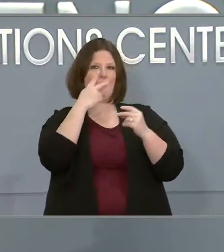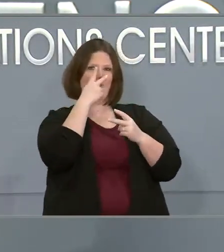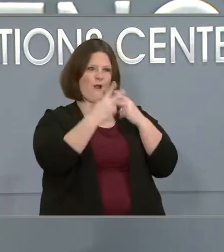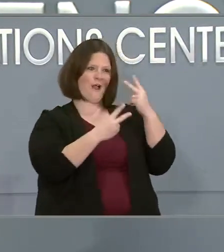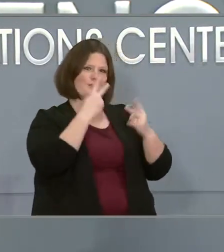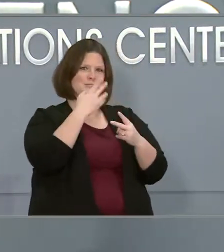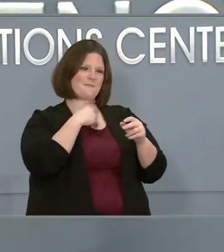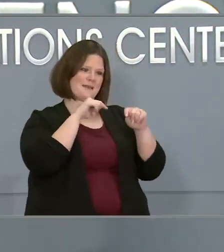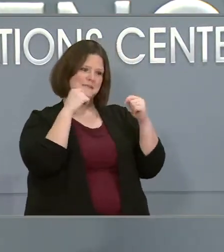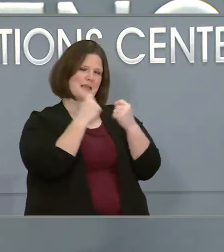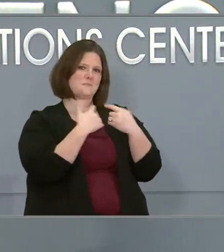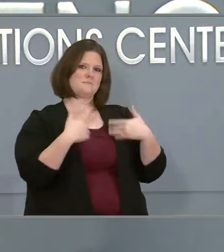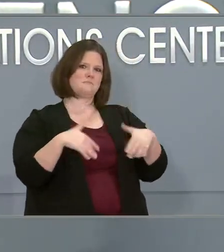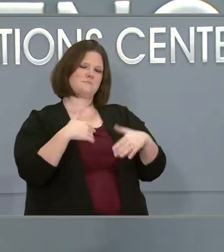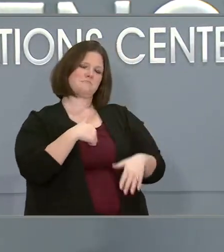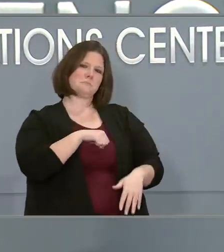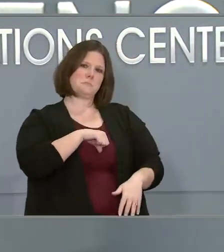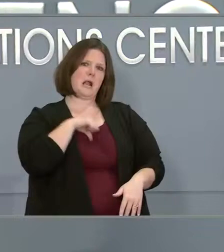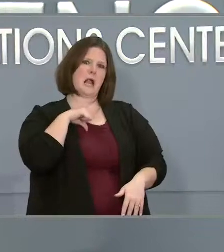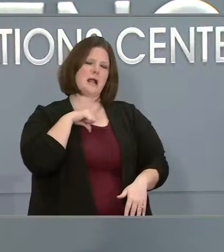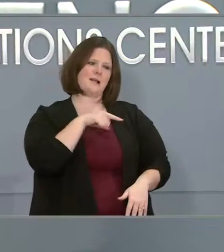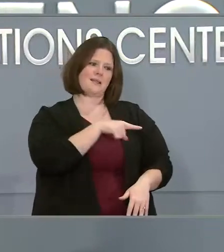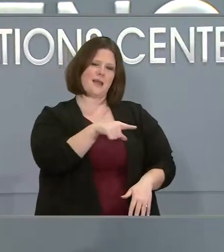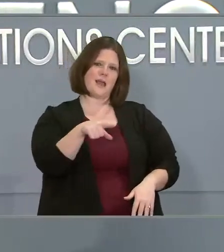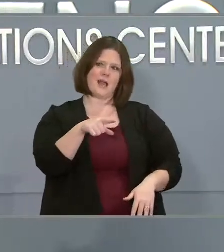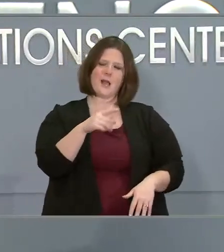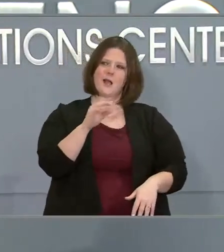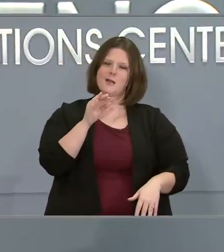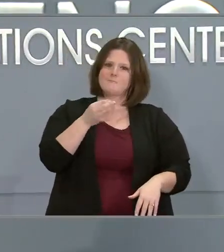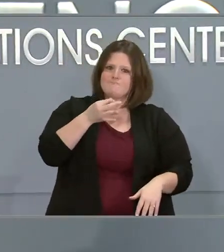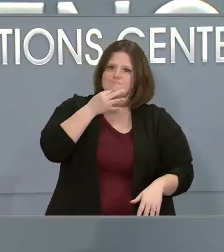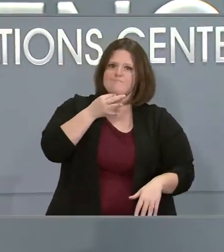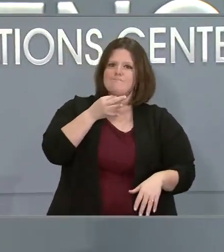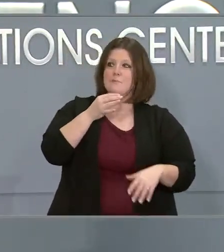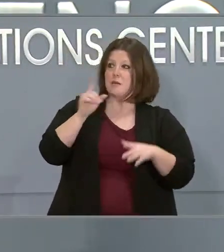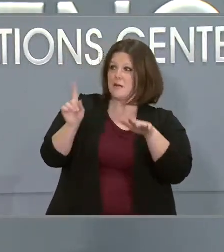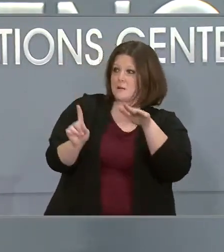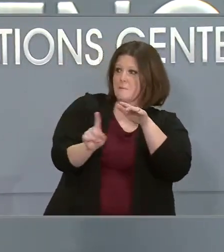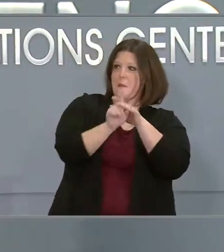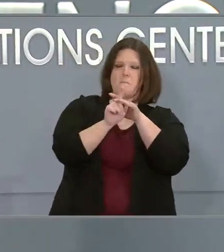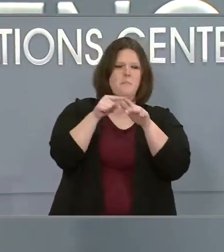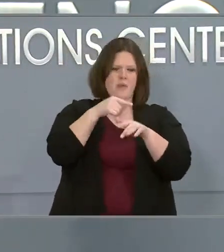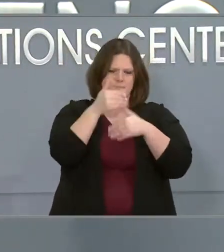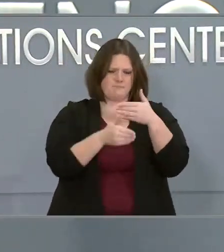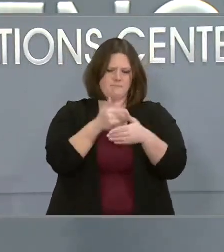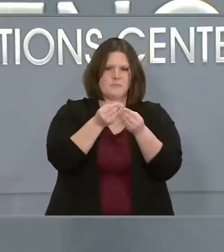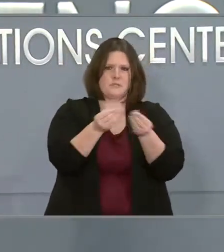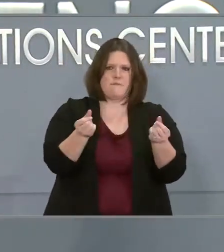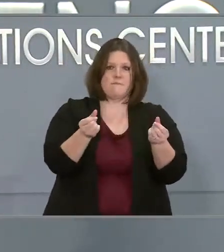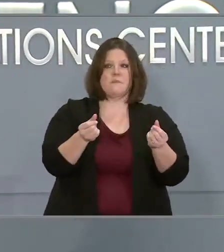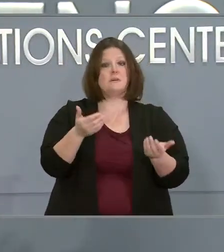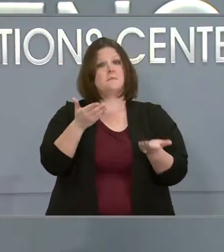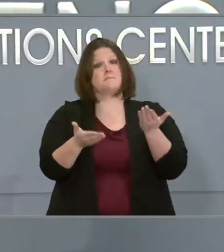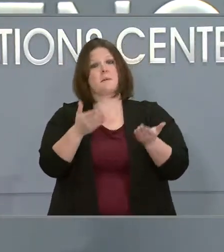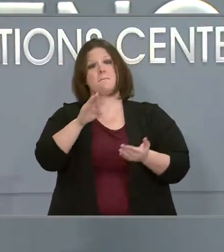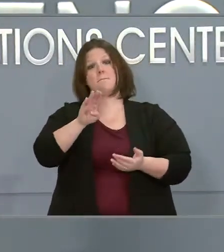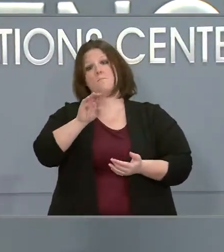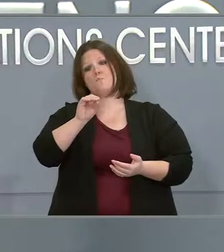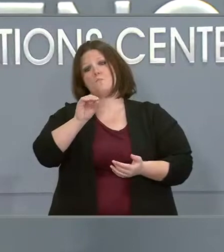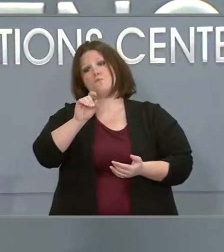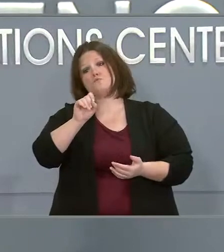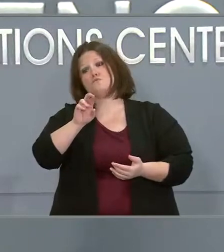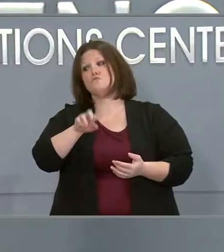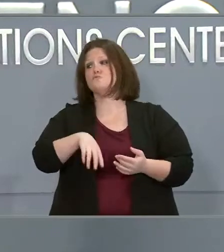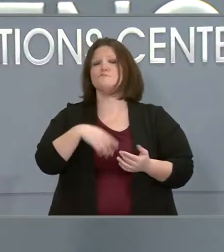lot of pride being able to react to any new thing that was thrown at it, whether it was new boosters or this new